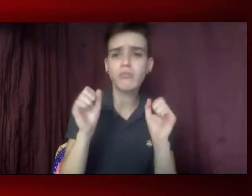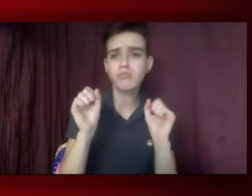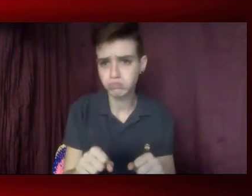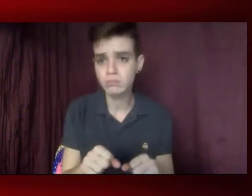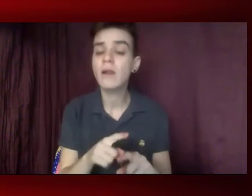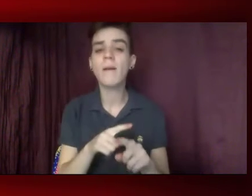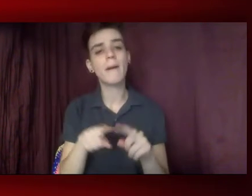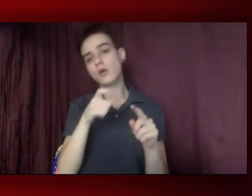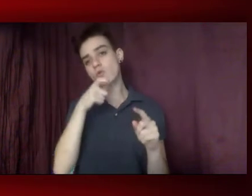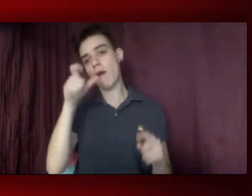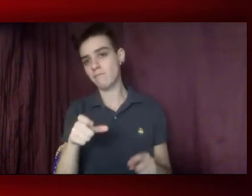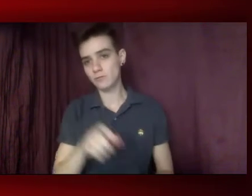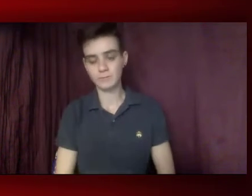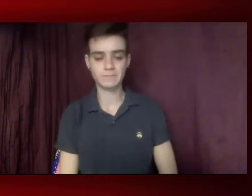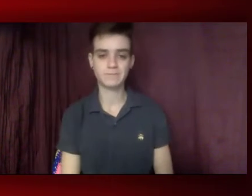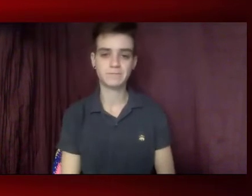that after your meeting.